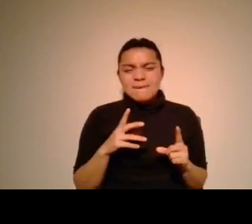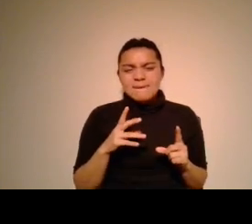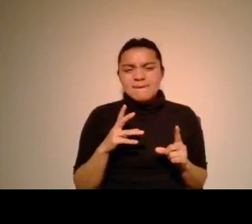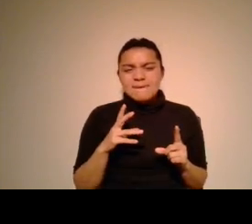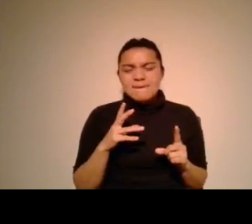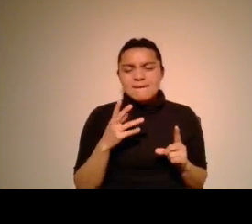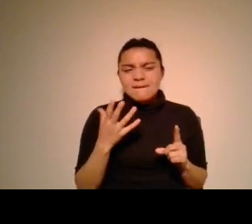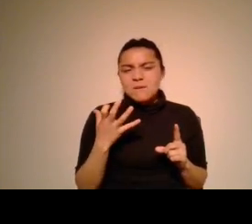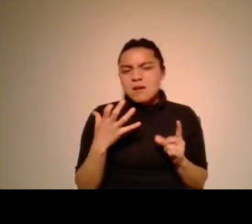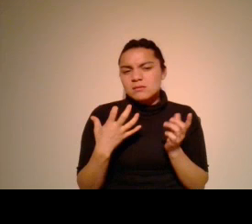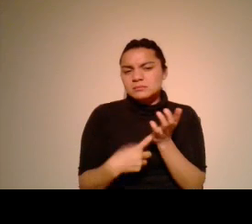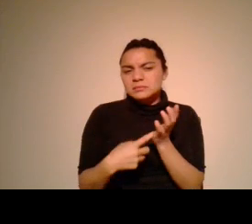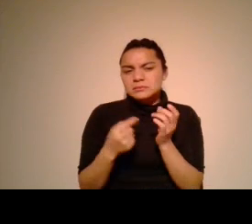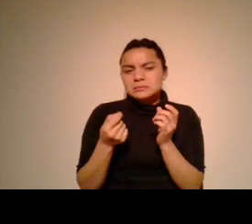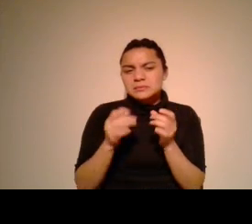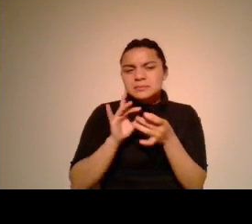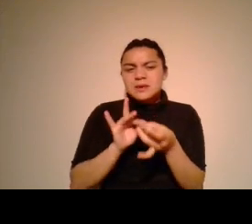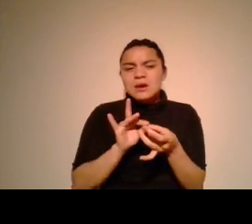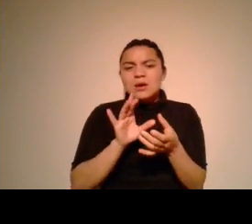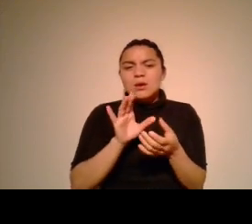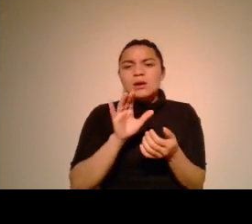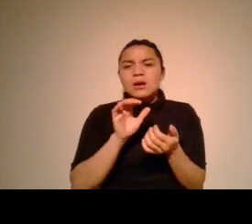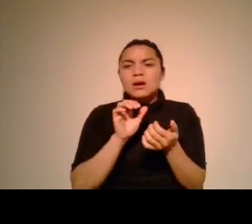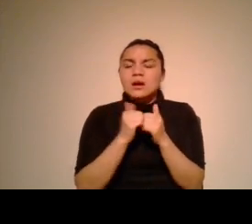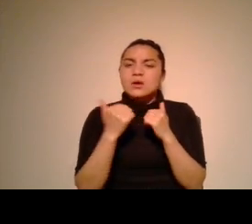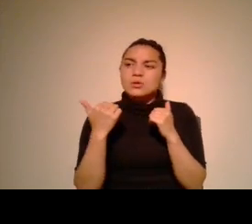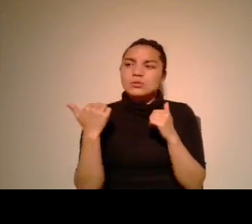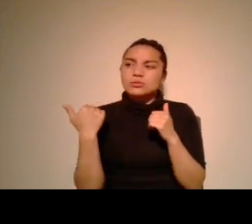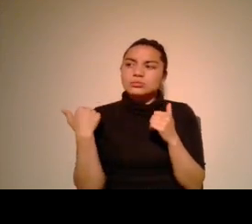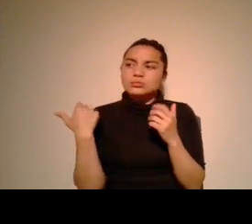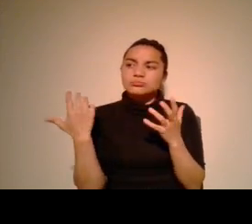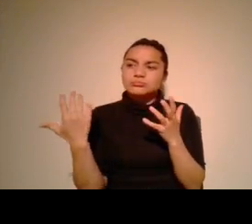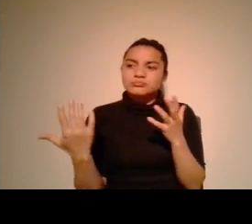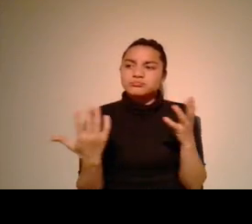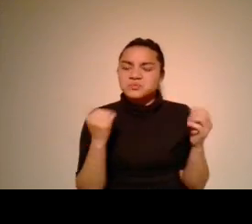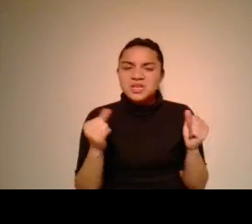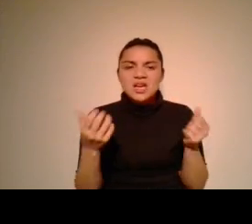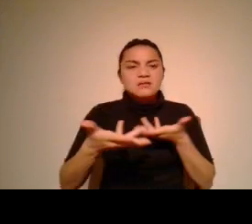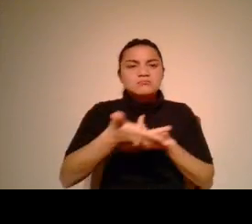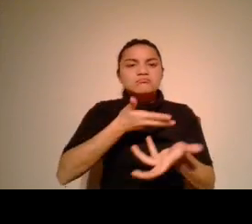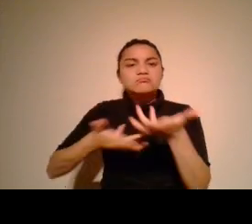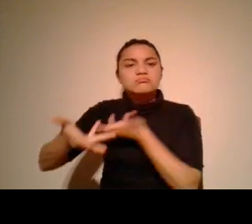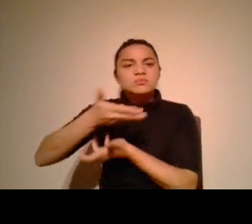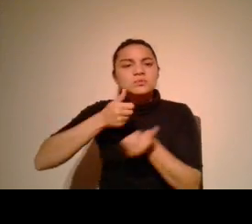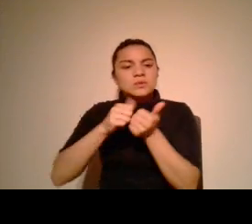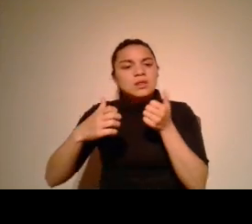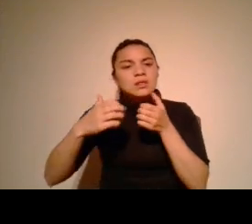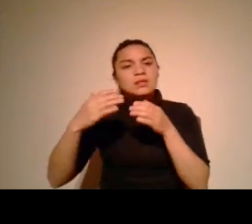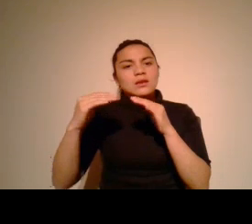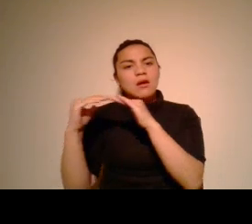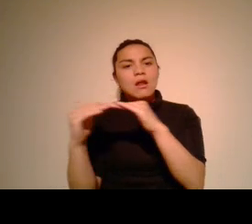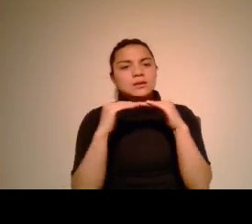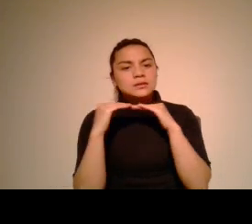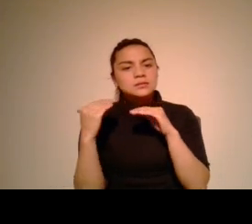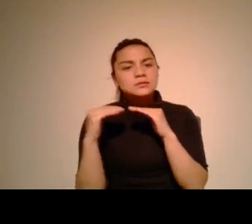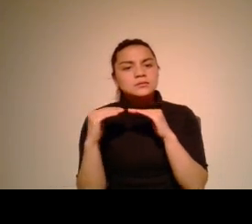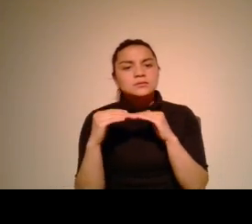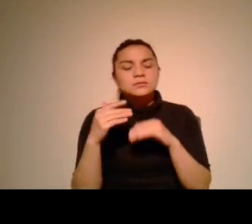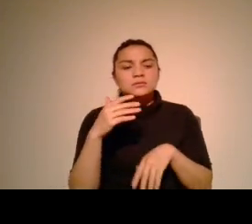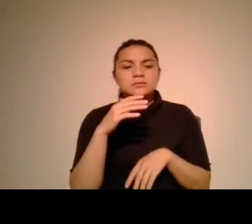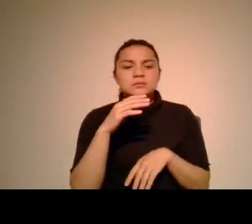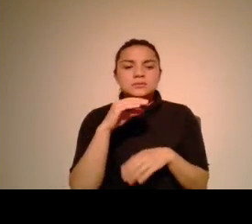about how to conduct ourselves as sort of professional colleagues, how to conduct ourselves as students